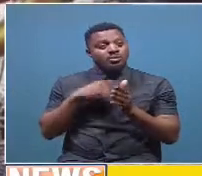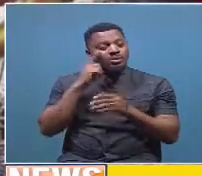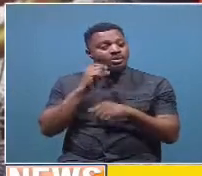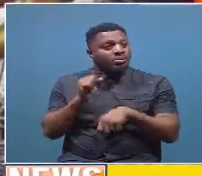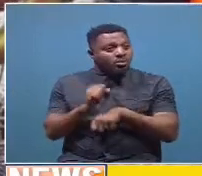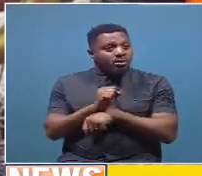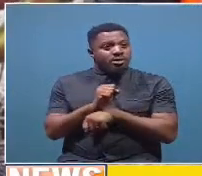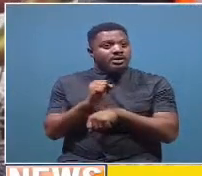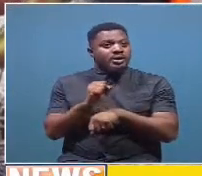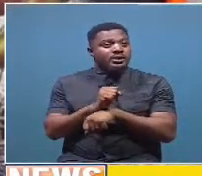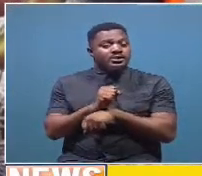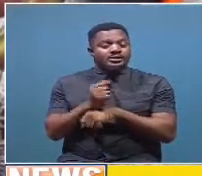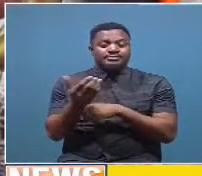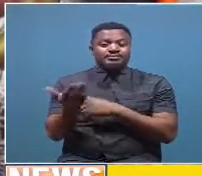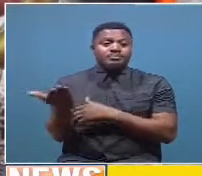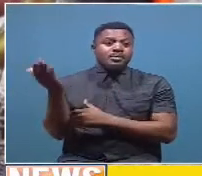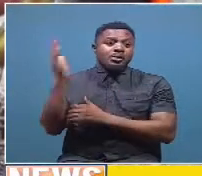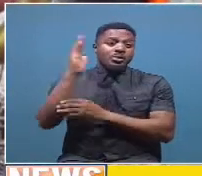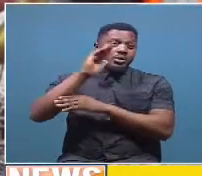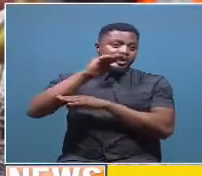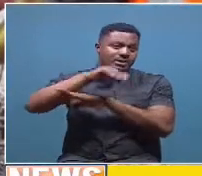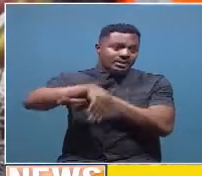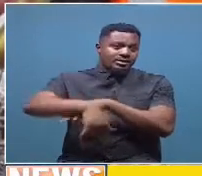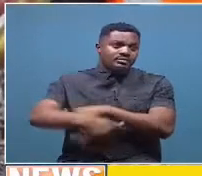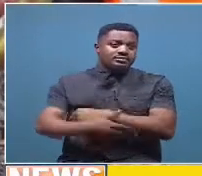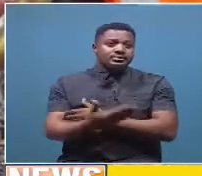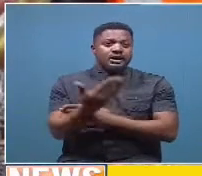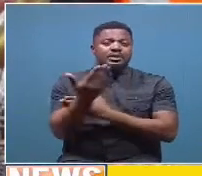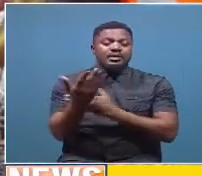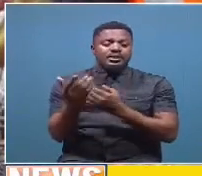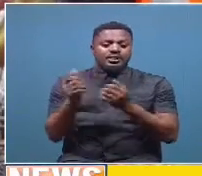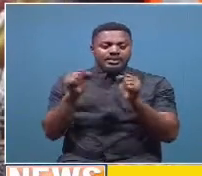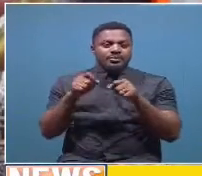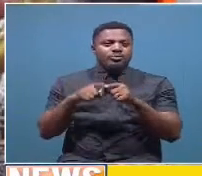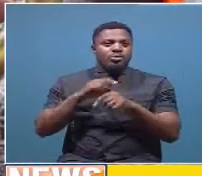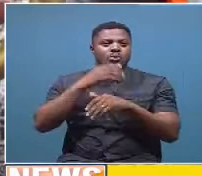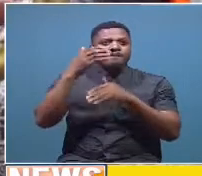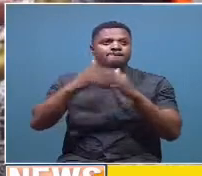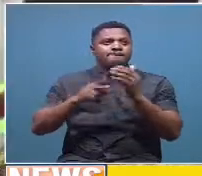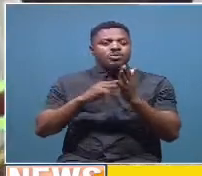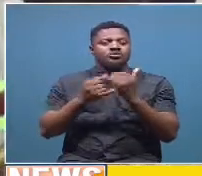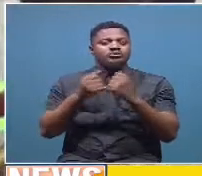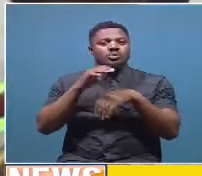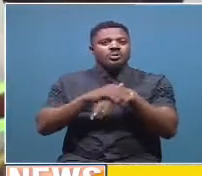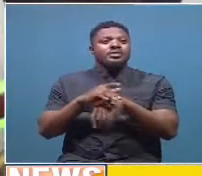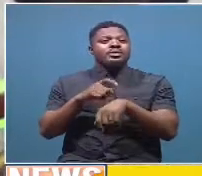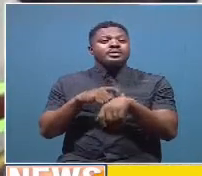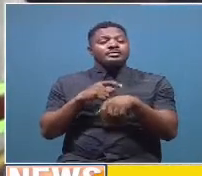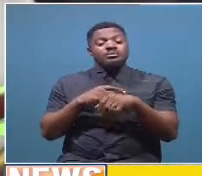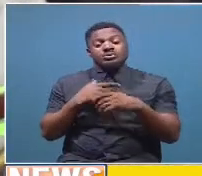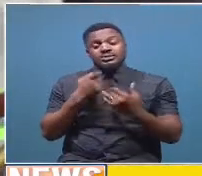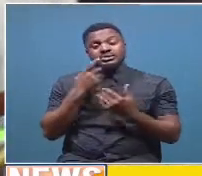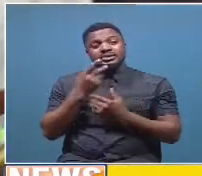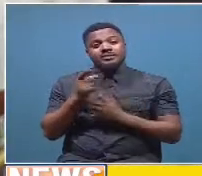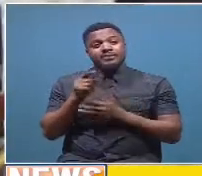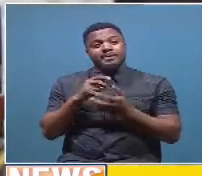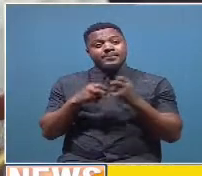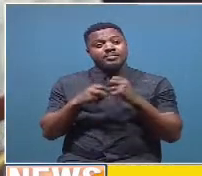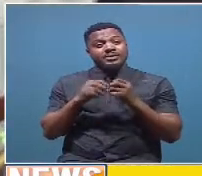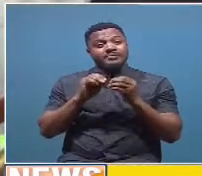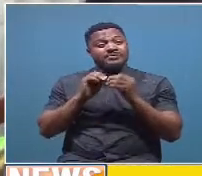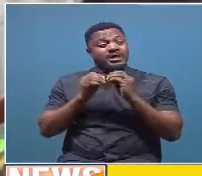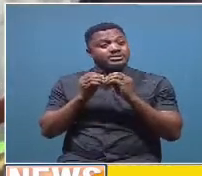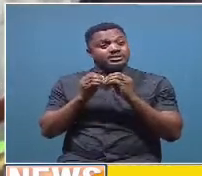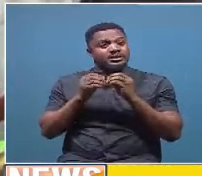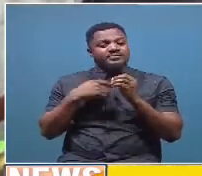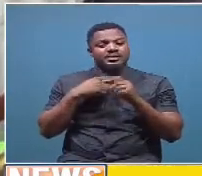work day and night to be able to complete the project on schedule. Well, if you have a problem to fix,